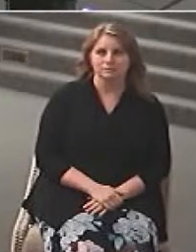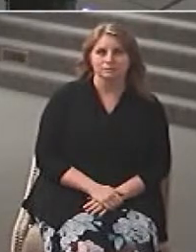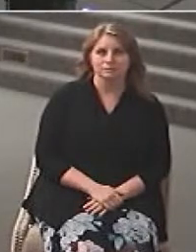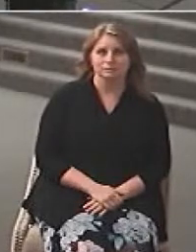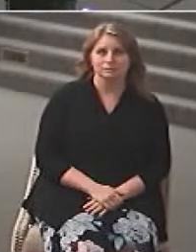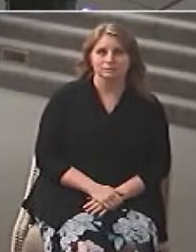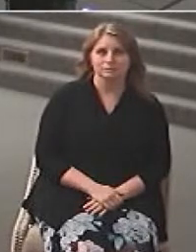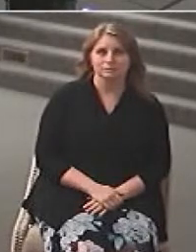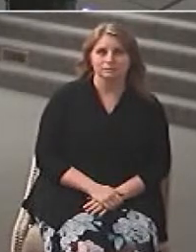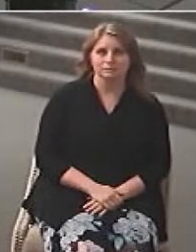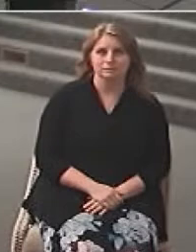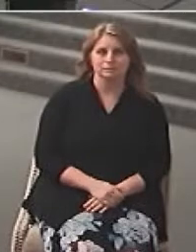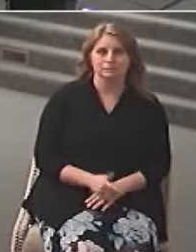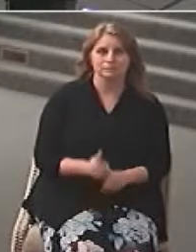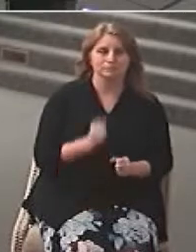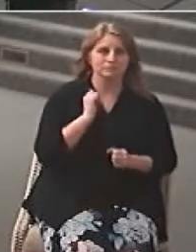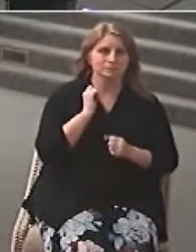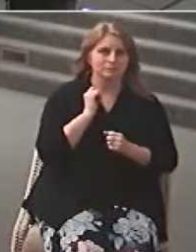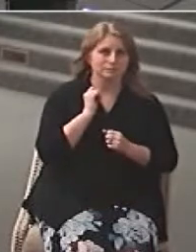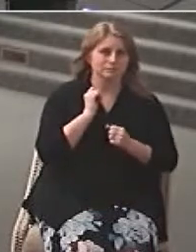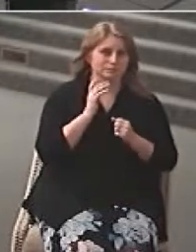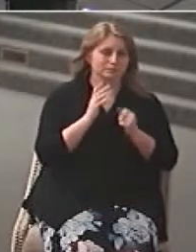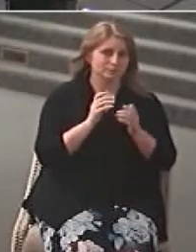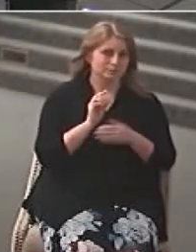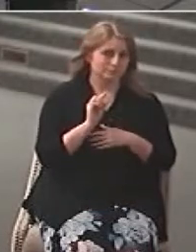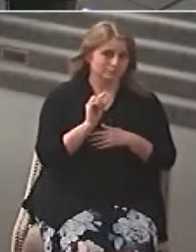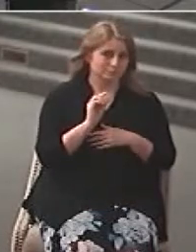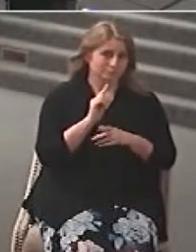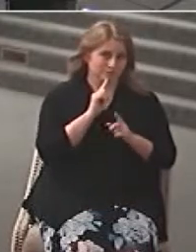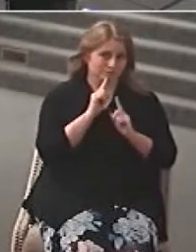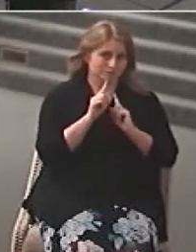92. Let's sing Just a Little Talk with Jesus. Amen.